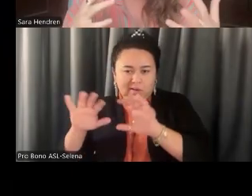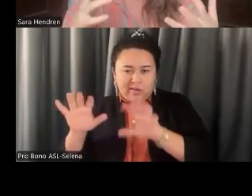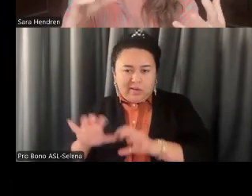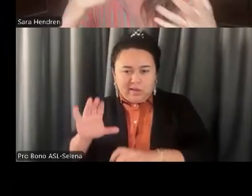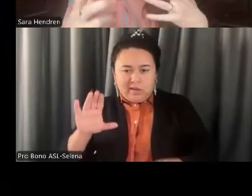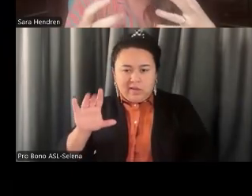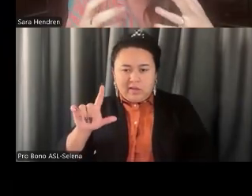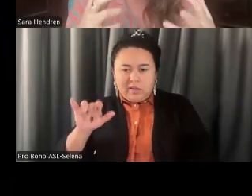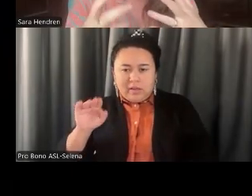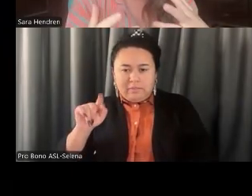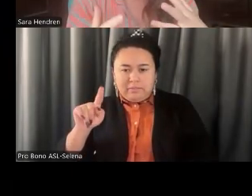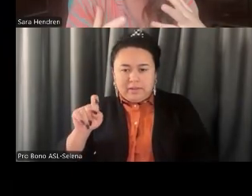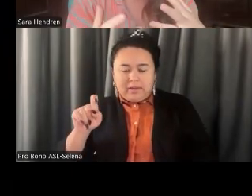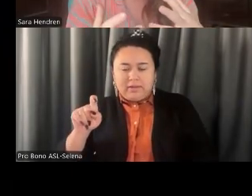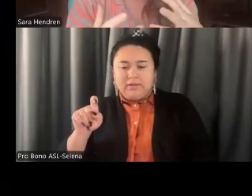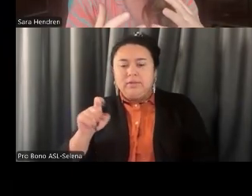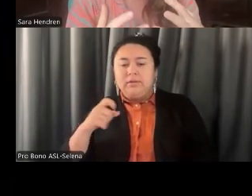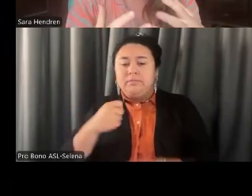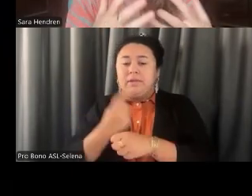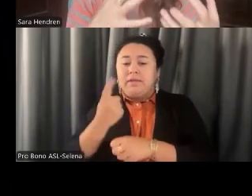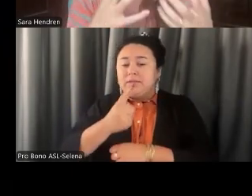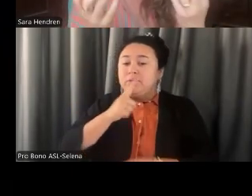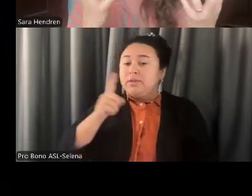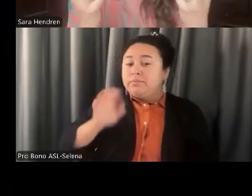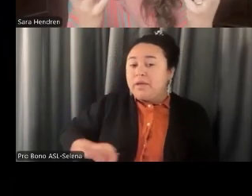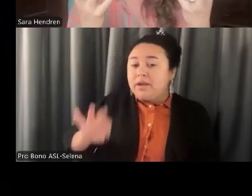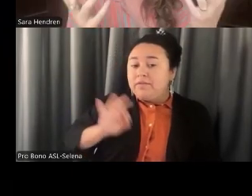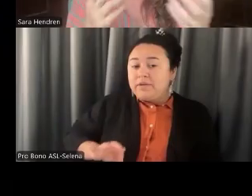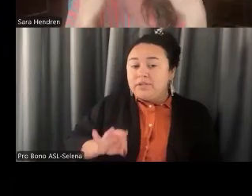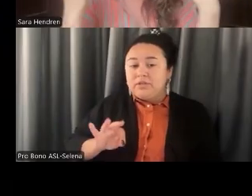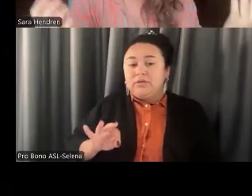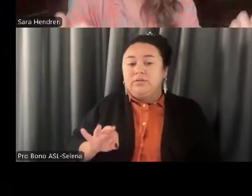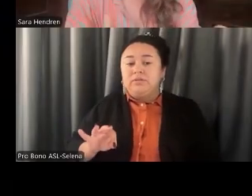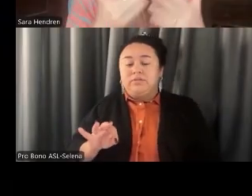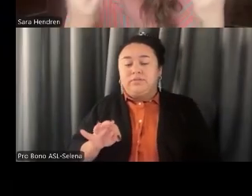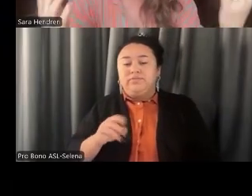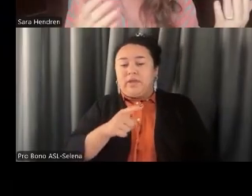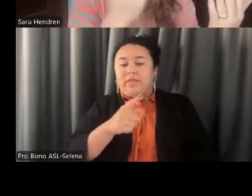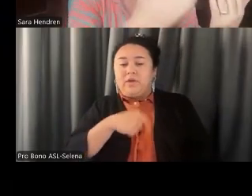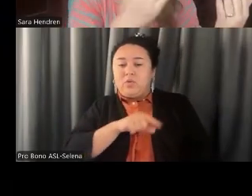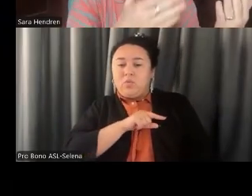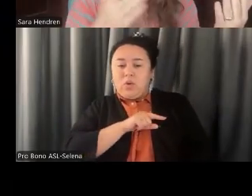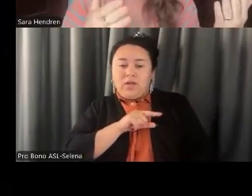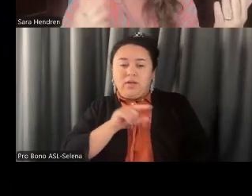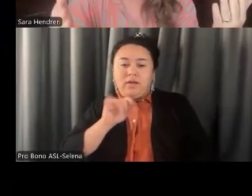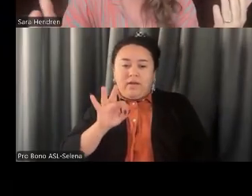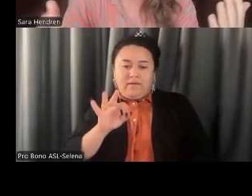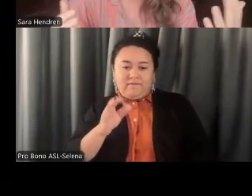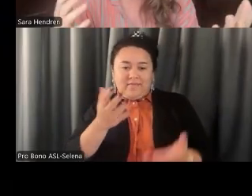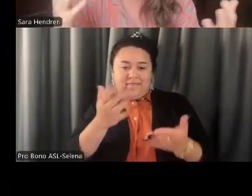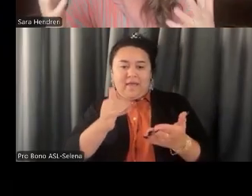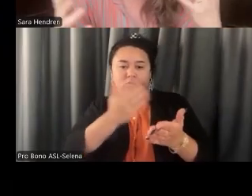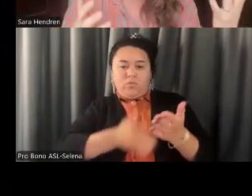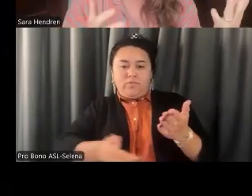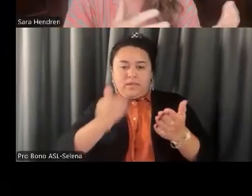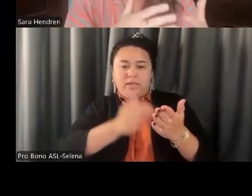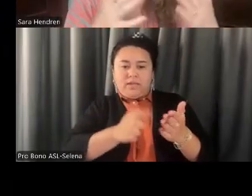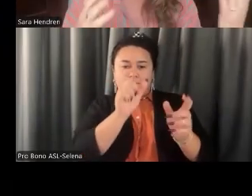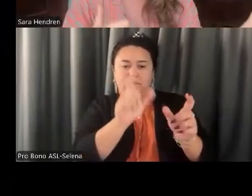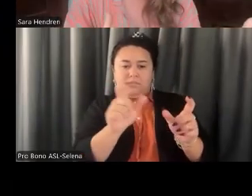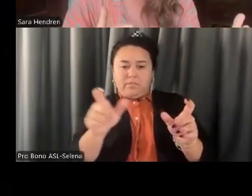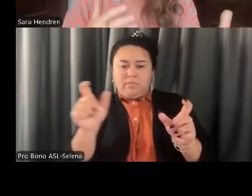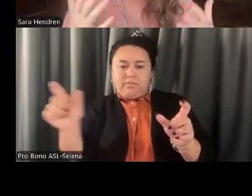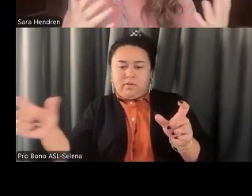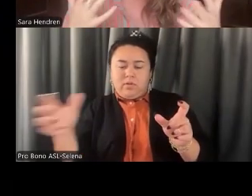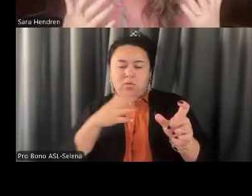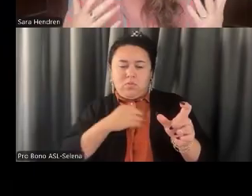both makes a kind of intervention that's useful, but it holds open by this quality of enigma. We're just seeing the repeated white, bags